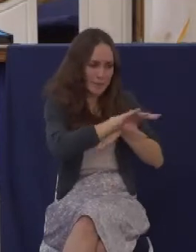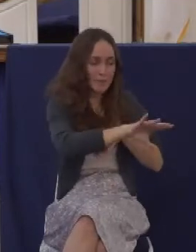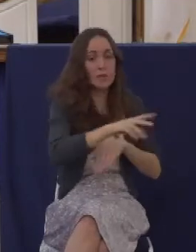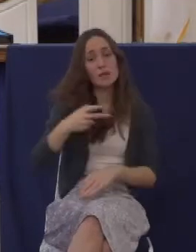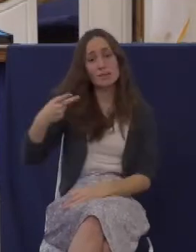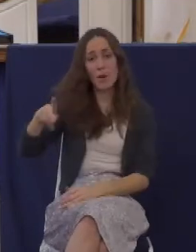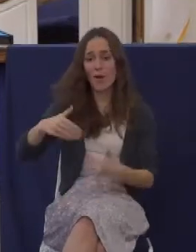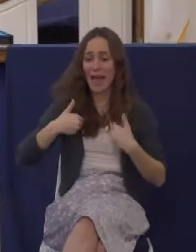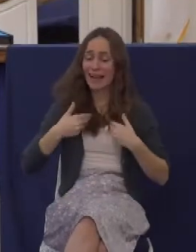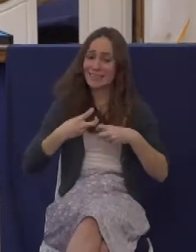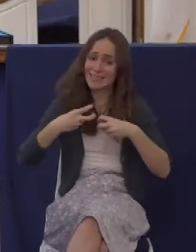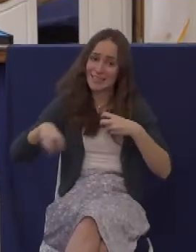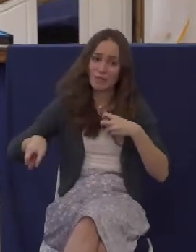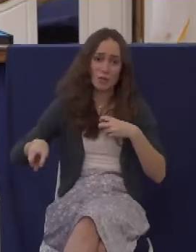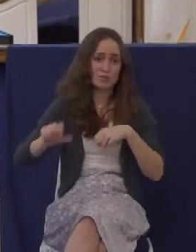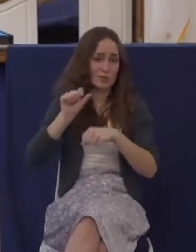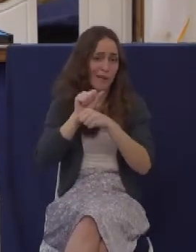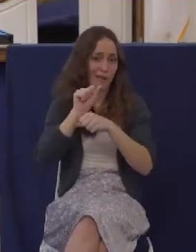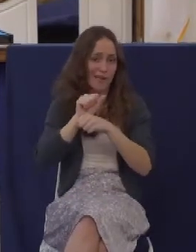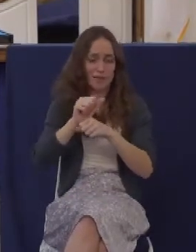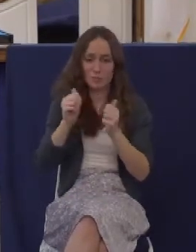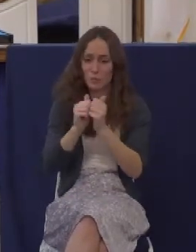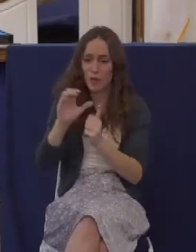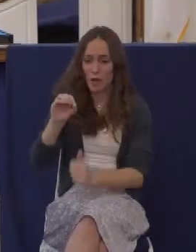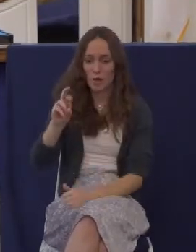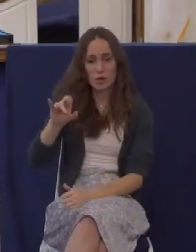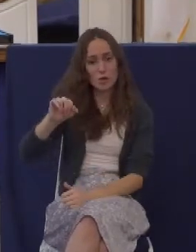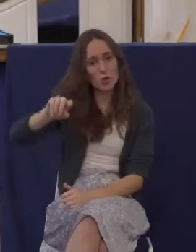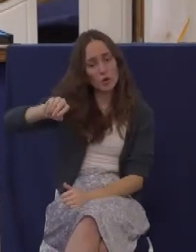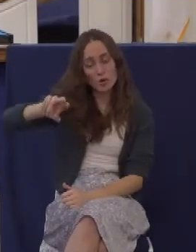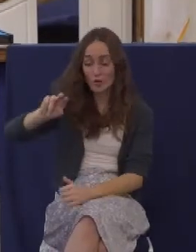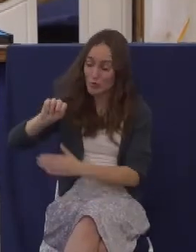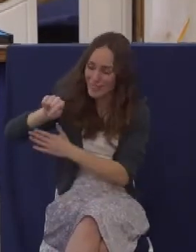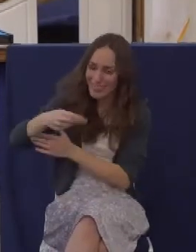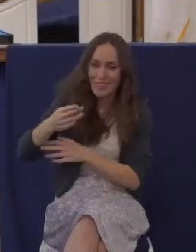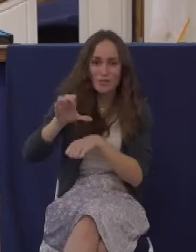the Corinthian church. He was trying to separate the false